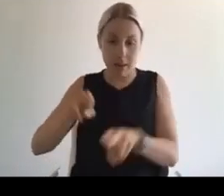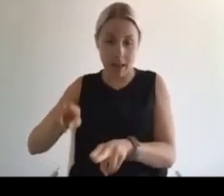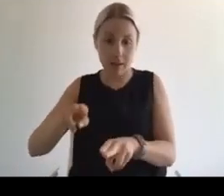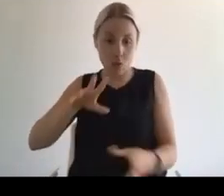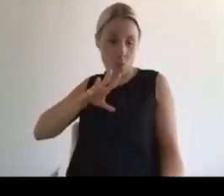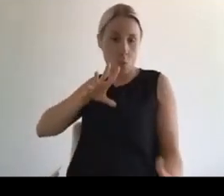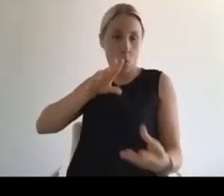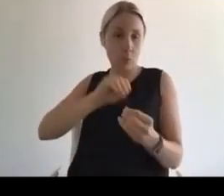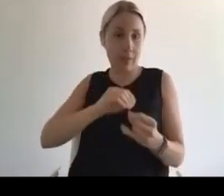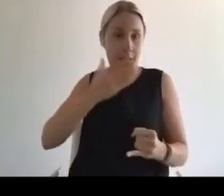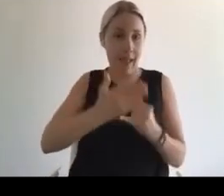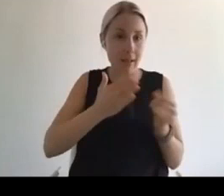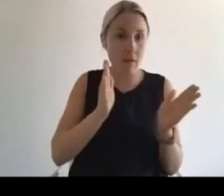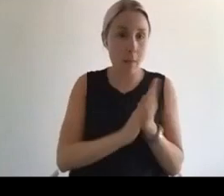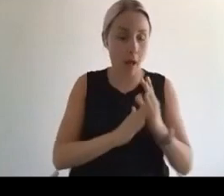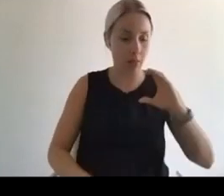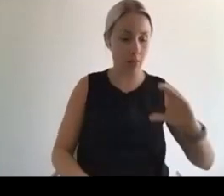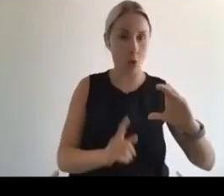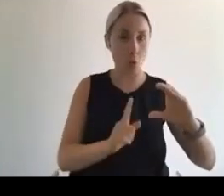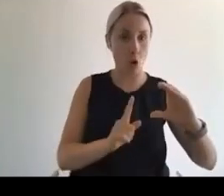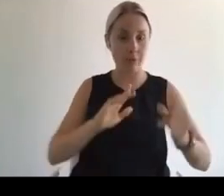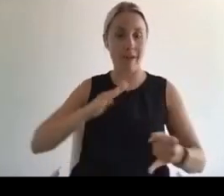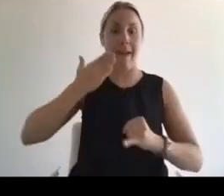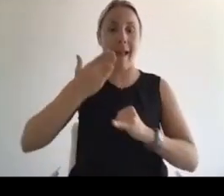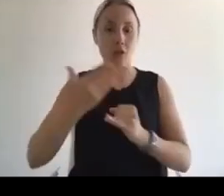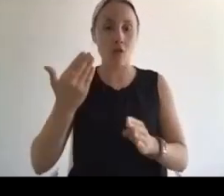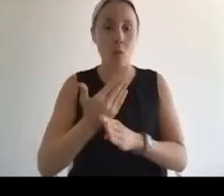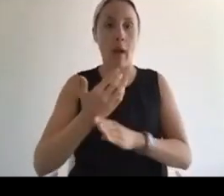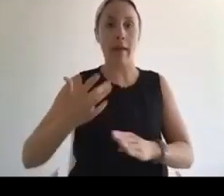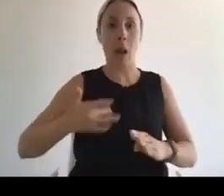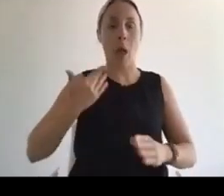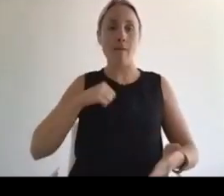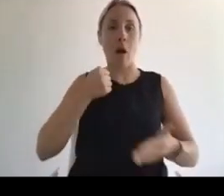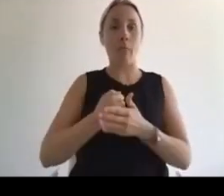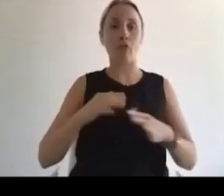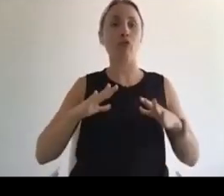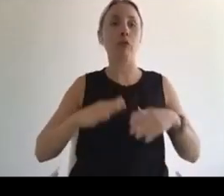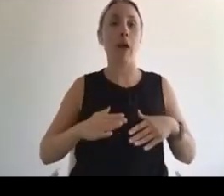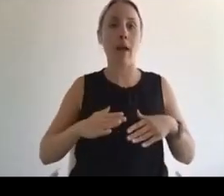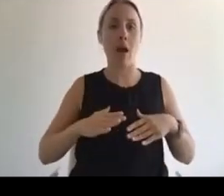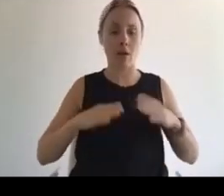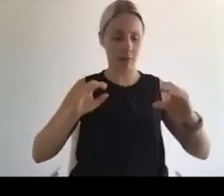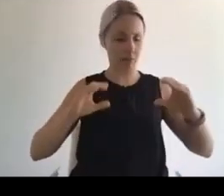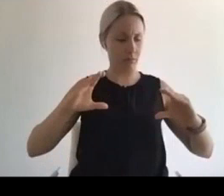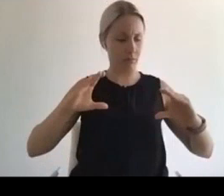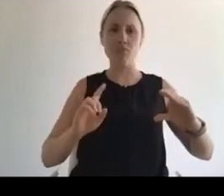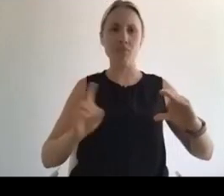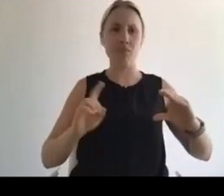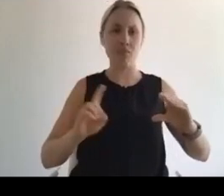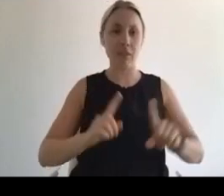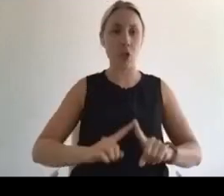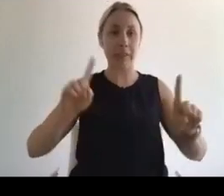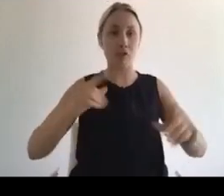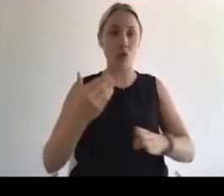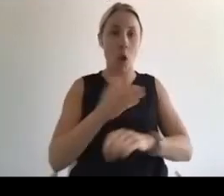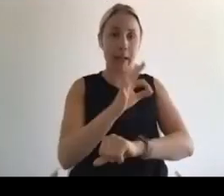also just at the end of our working lives, what we see in nursing is because of differences in working hours between women and men,